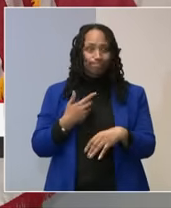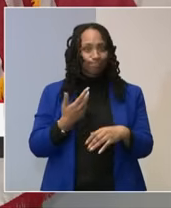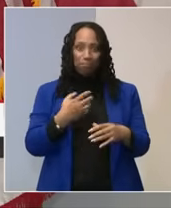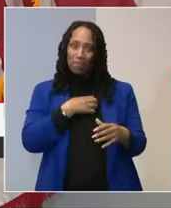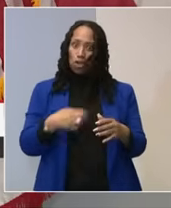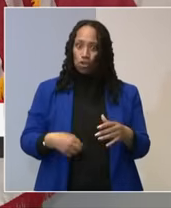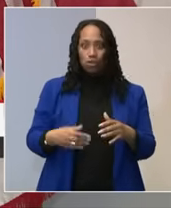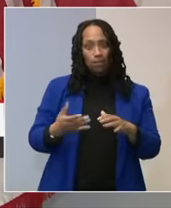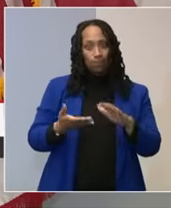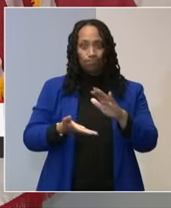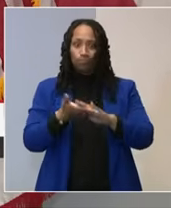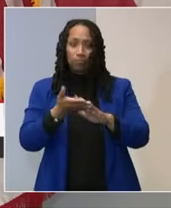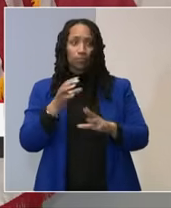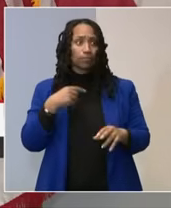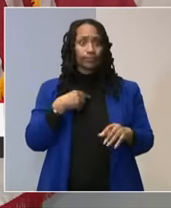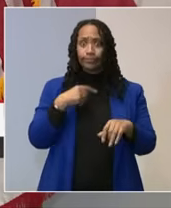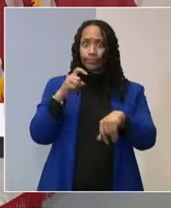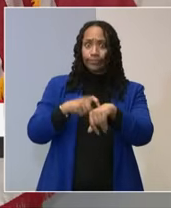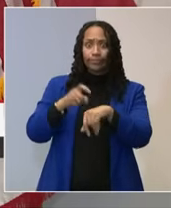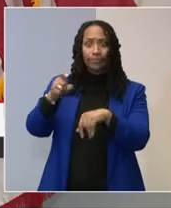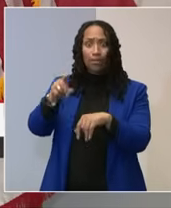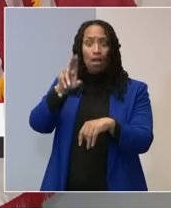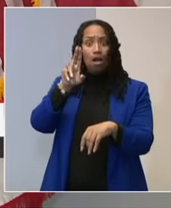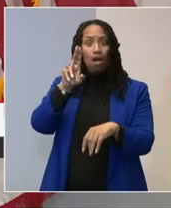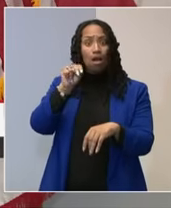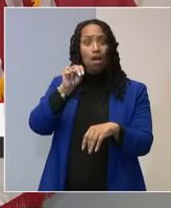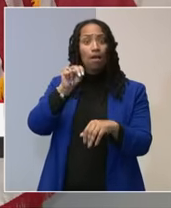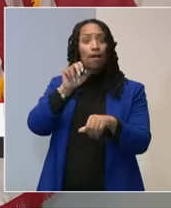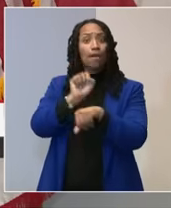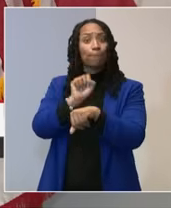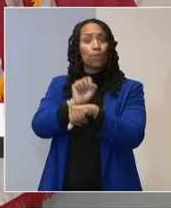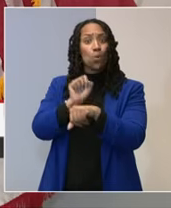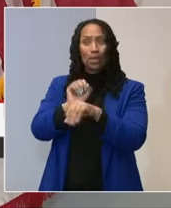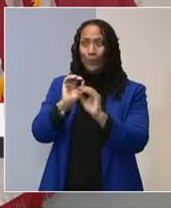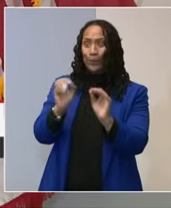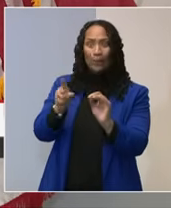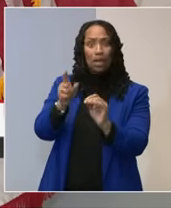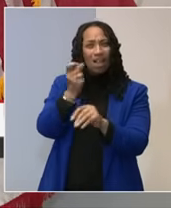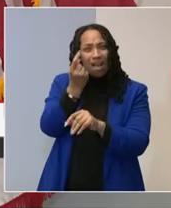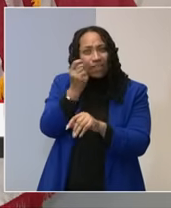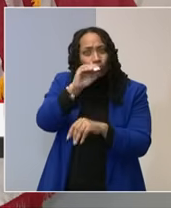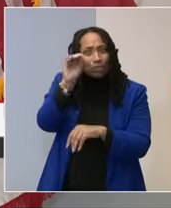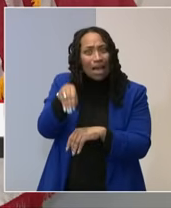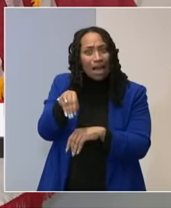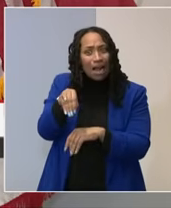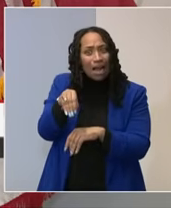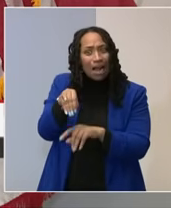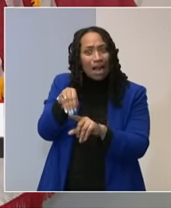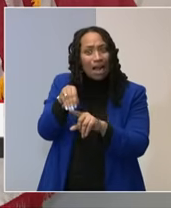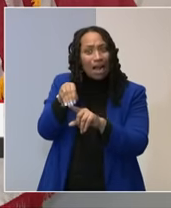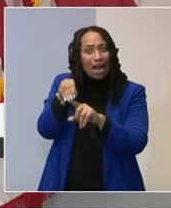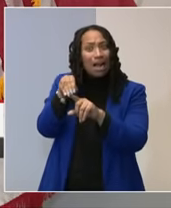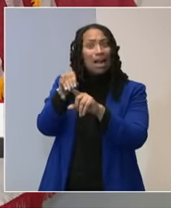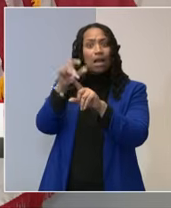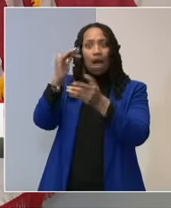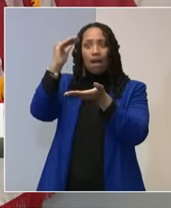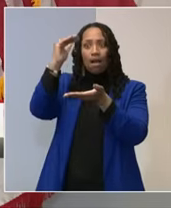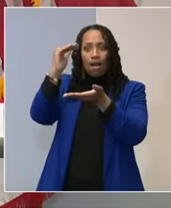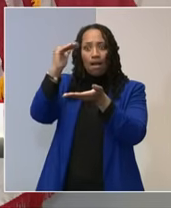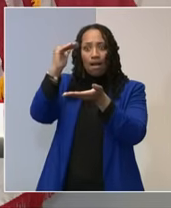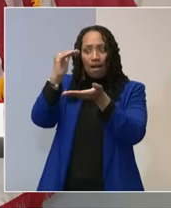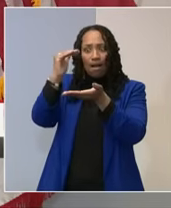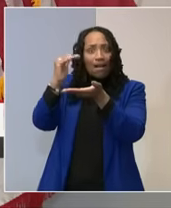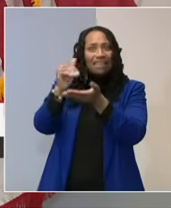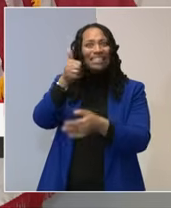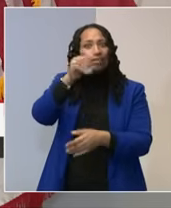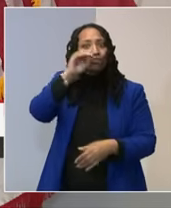still below 10% in Ward 7 and 8. That represents more people having jobs to afford housing and